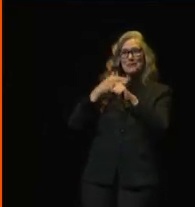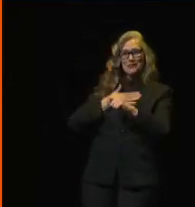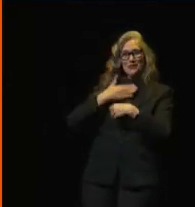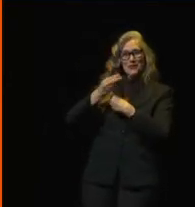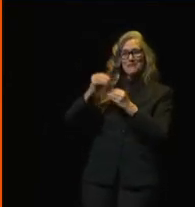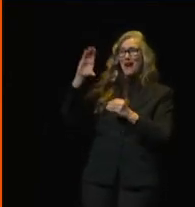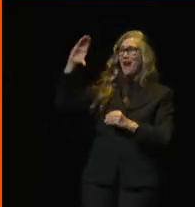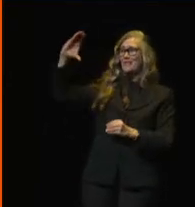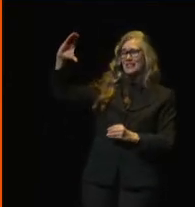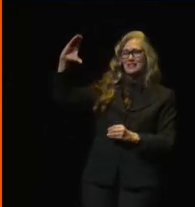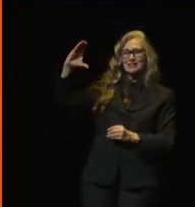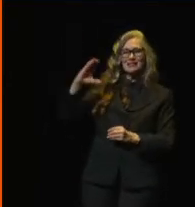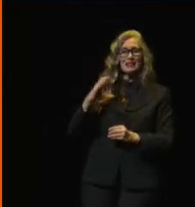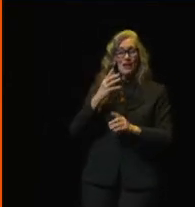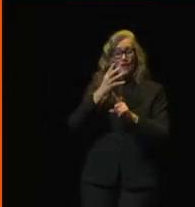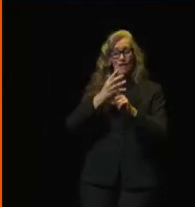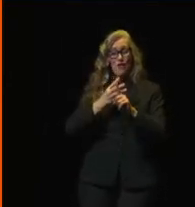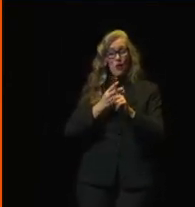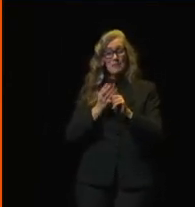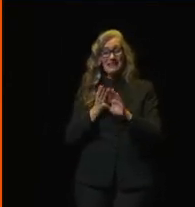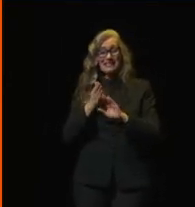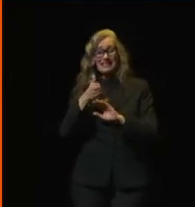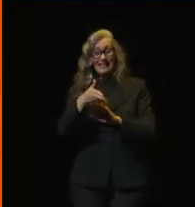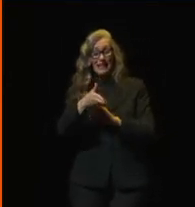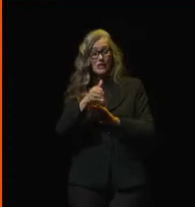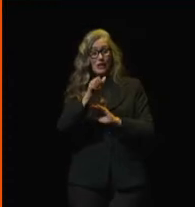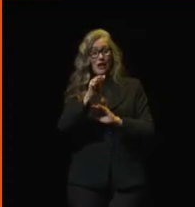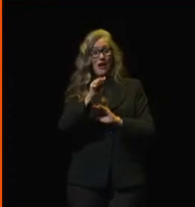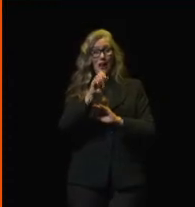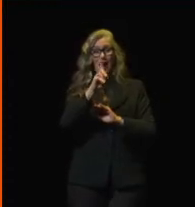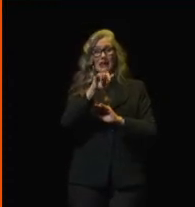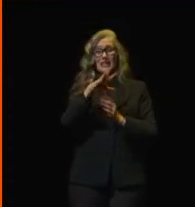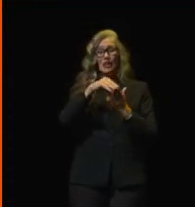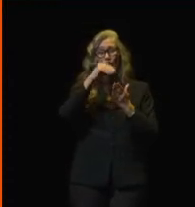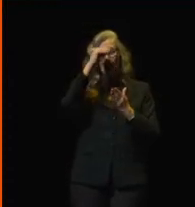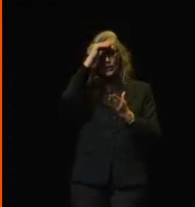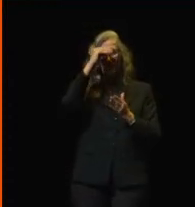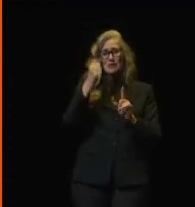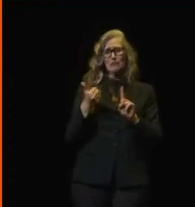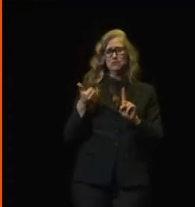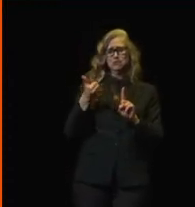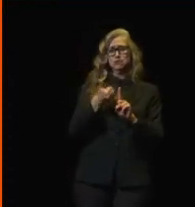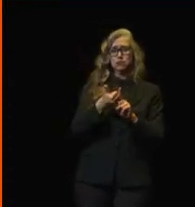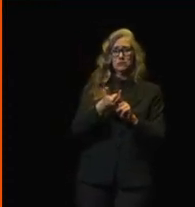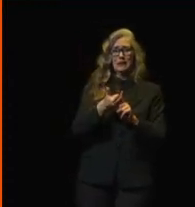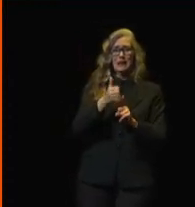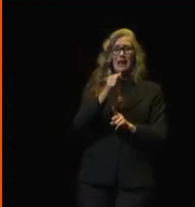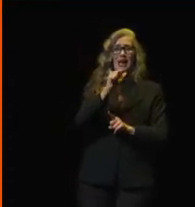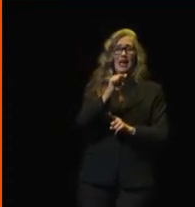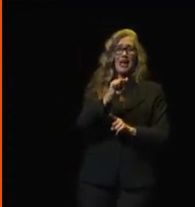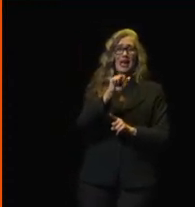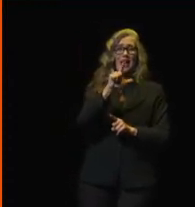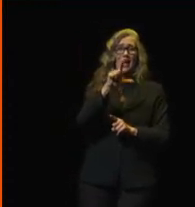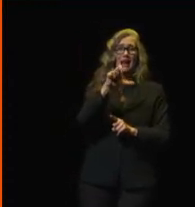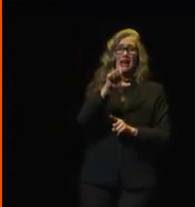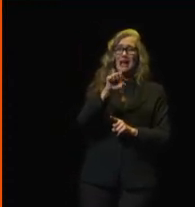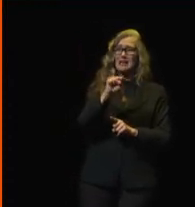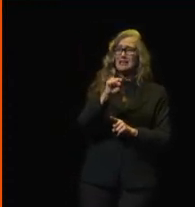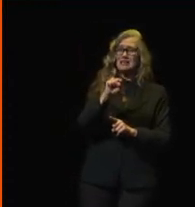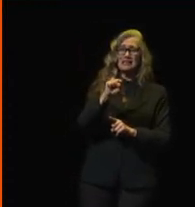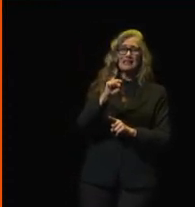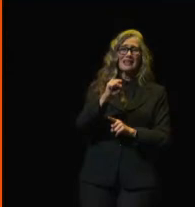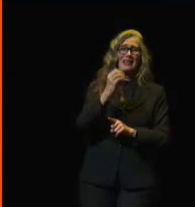Ady learned he had ALS. And at that point, Even an all-in activist like